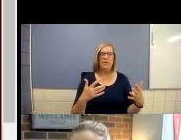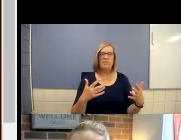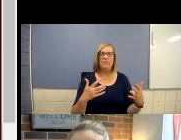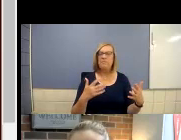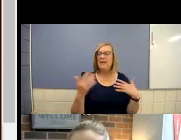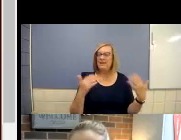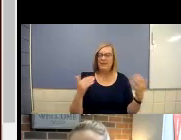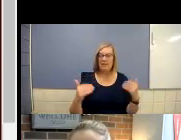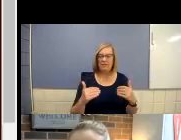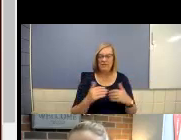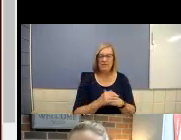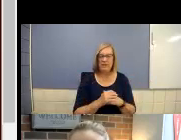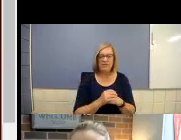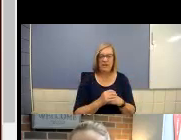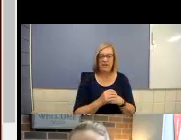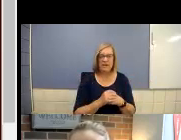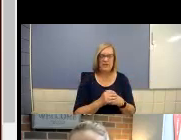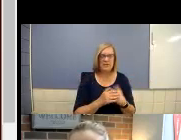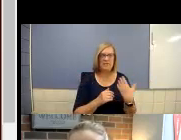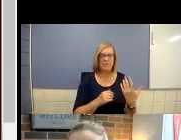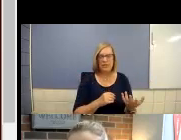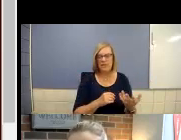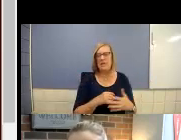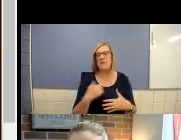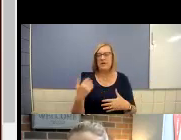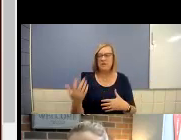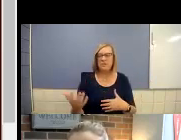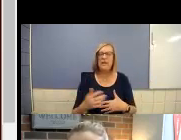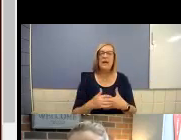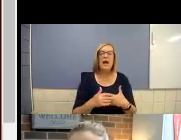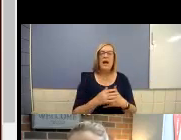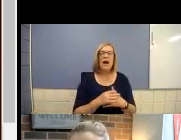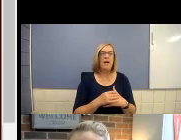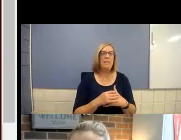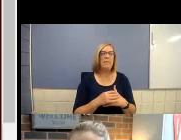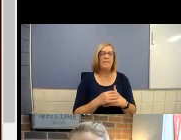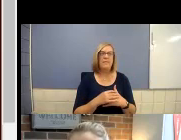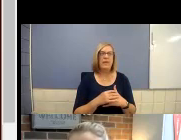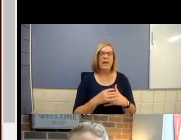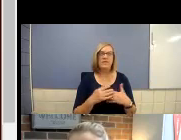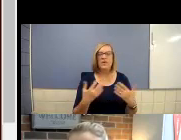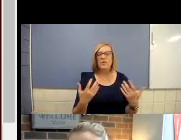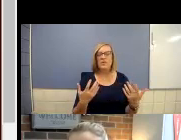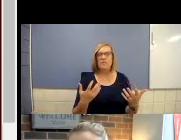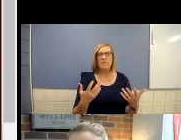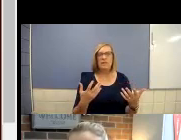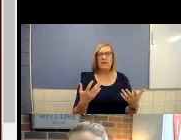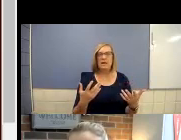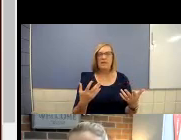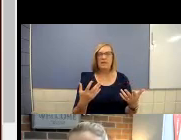interpreting from many different levels of understanding about the deaf community, about interpreting. And so